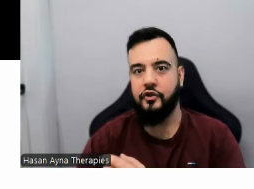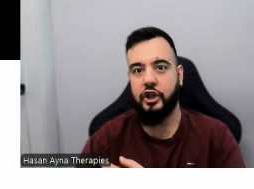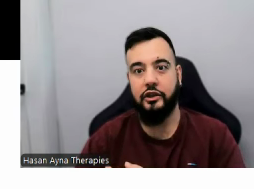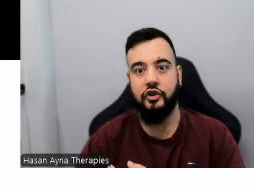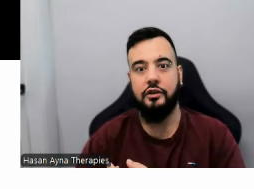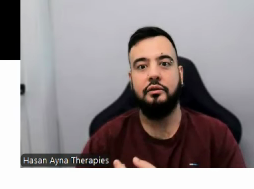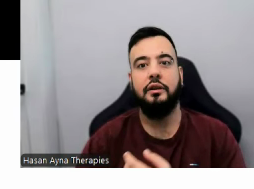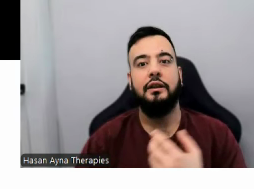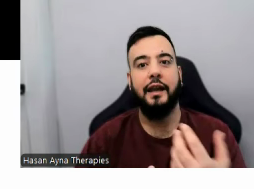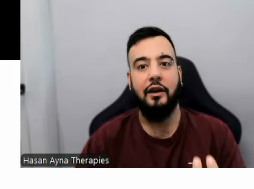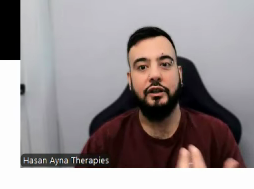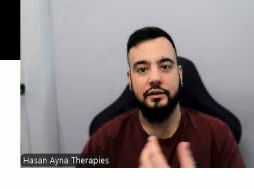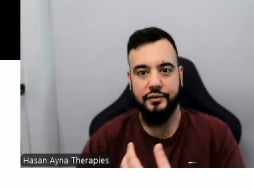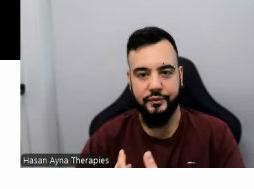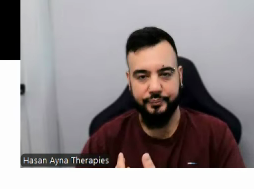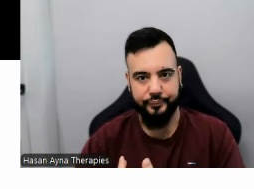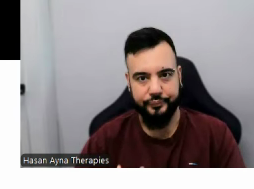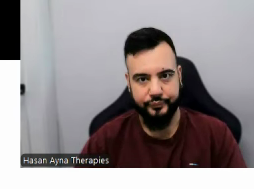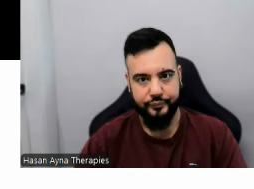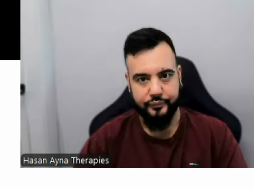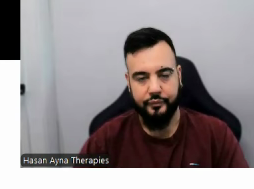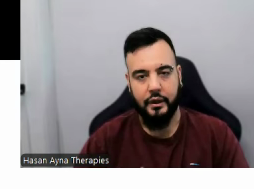ways of changing characters.